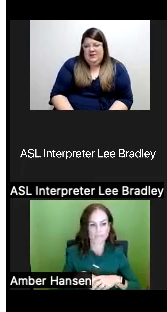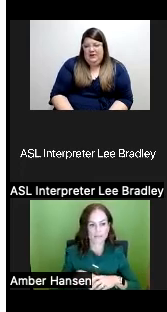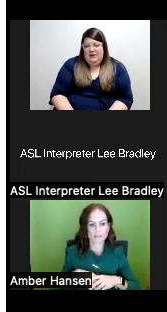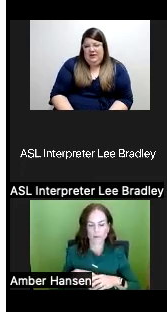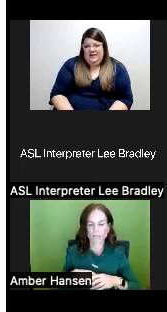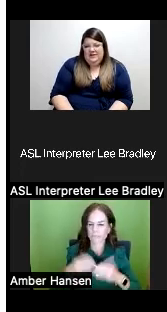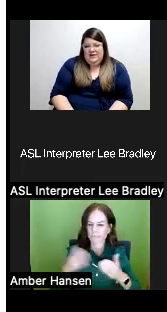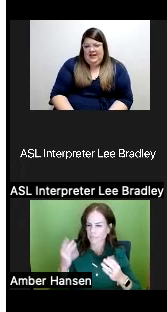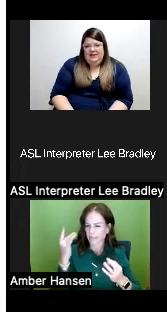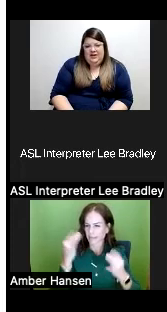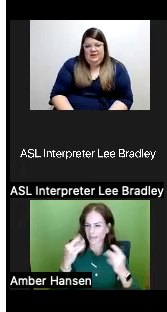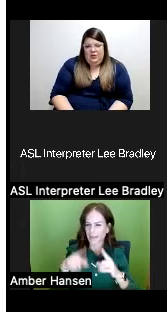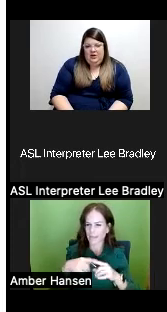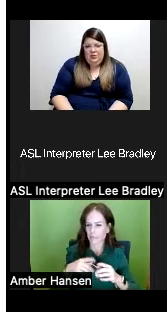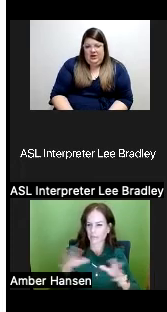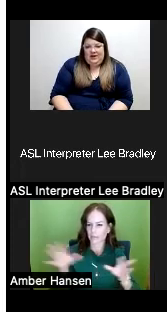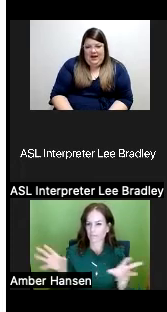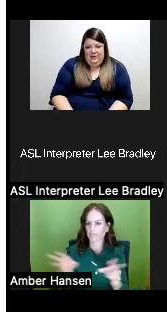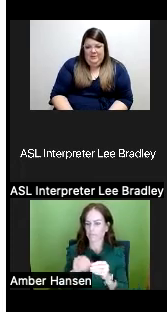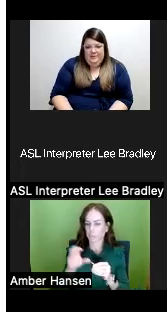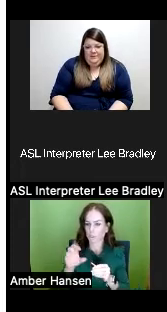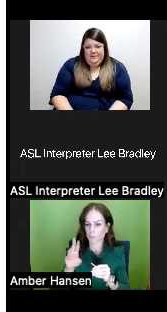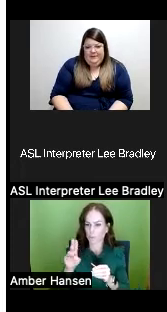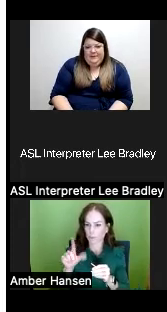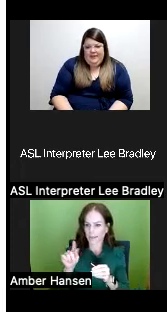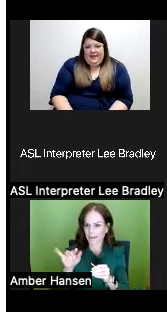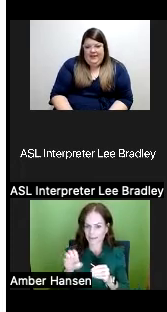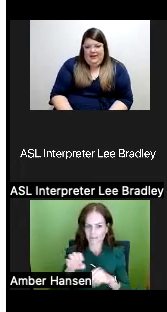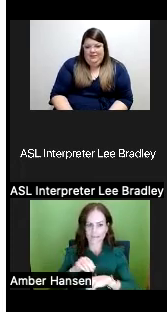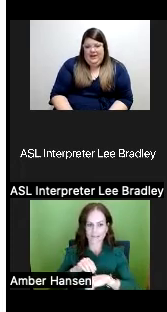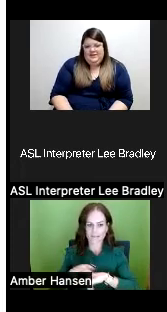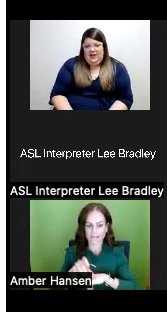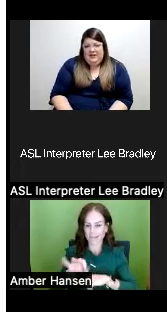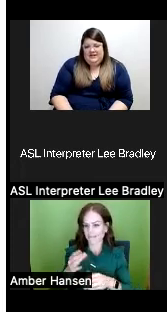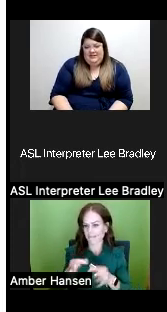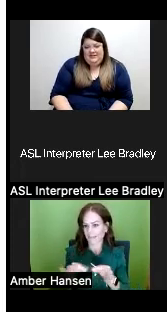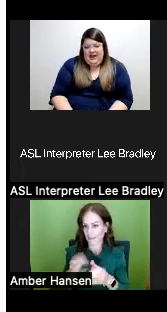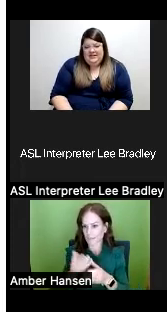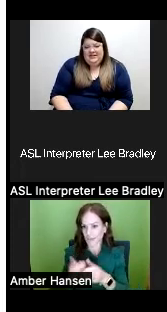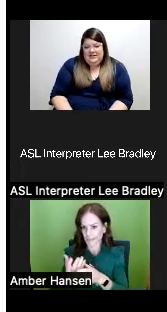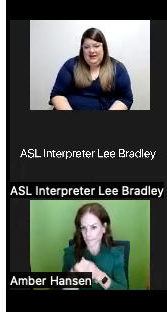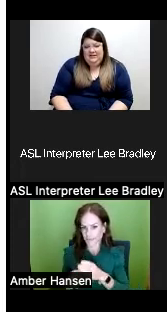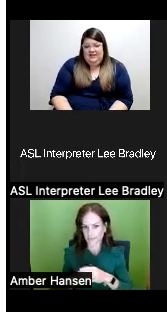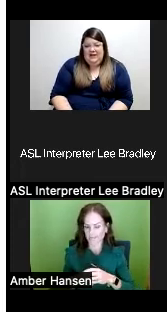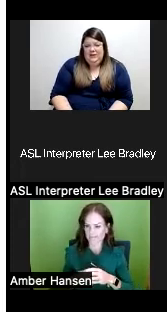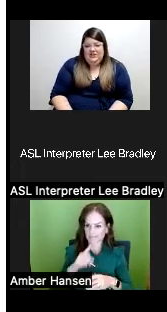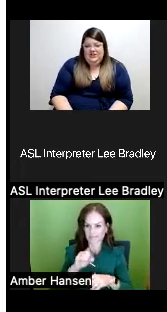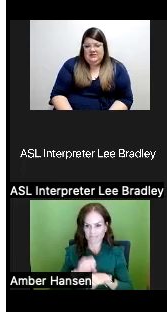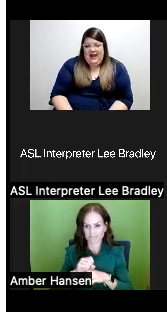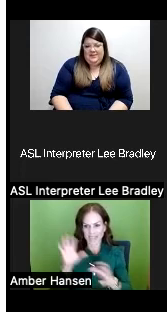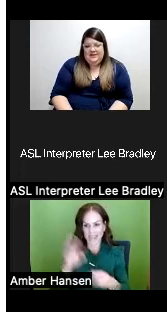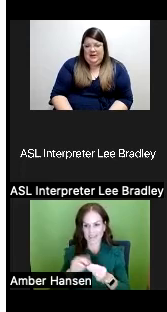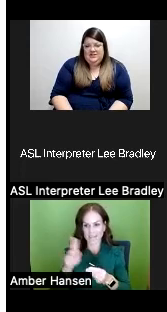This is it's also like the 30 million word gap. It becomes a cumulative effect of